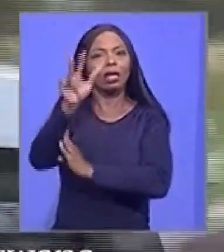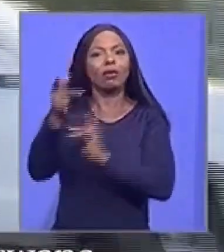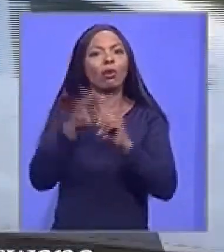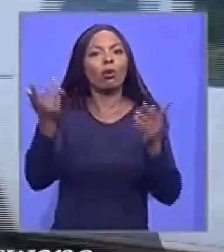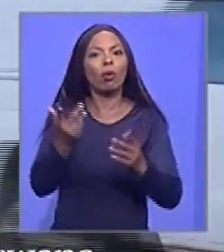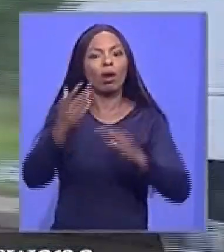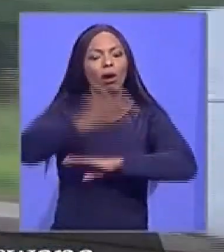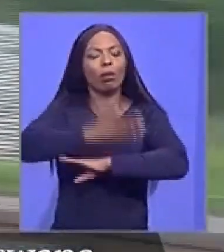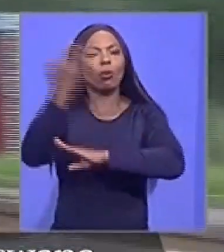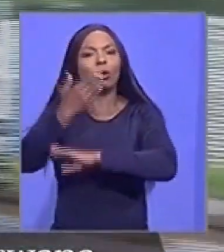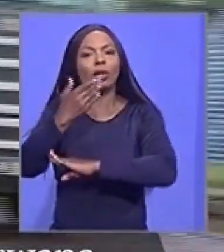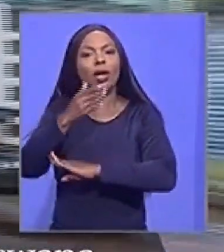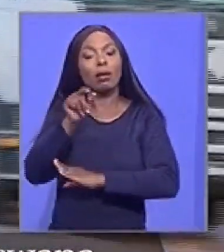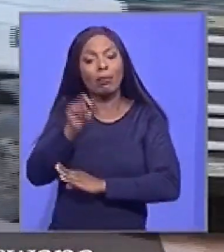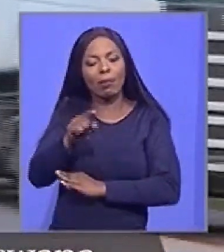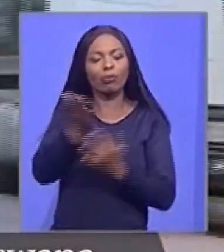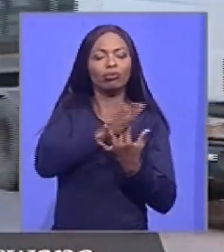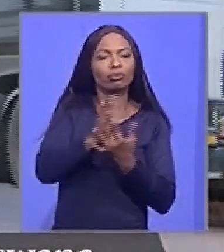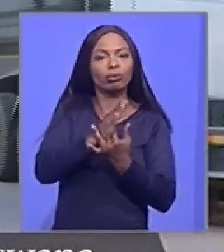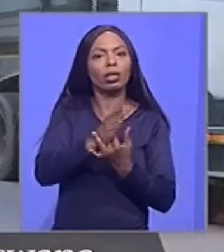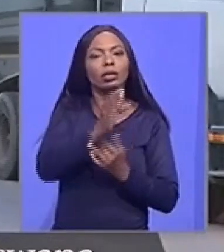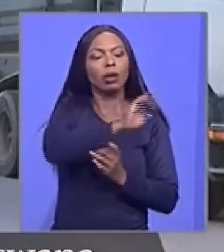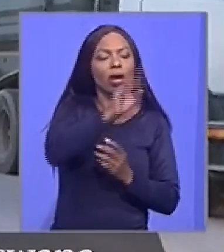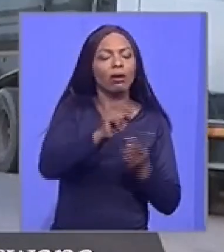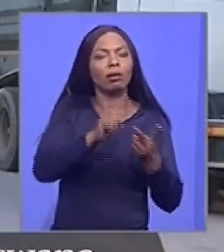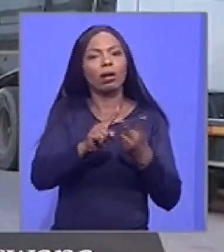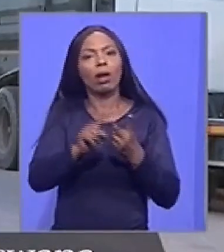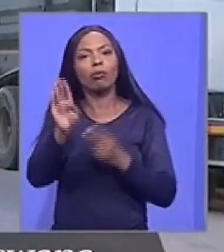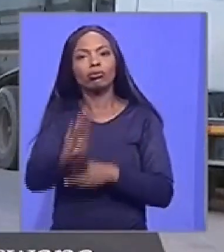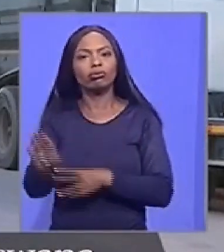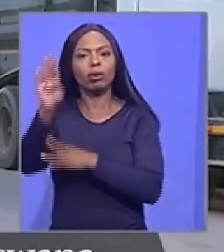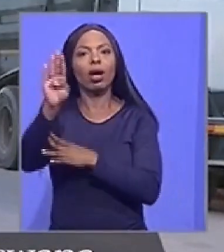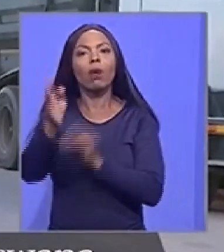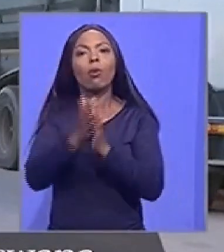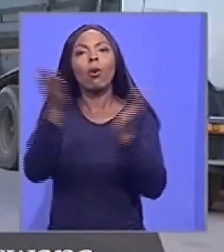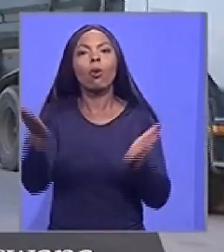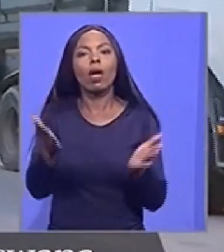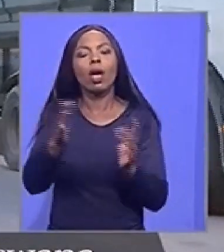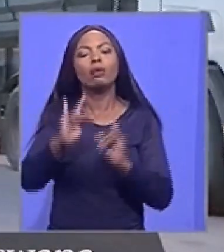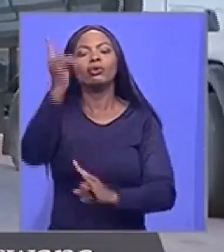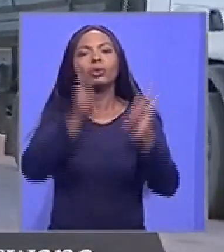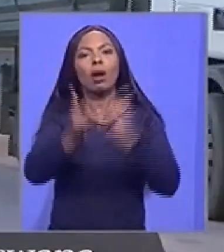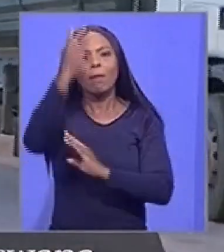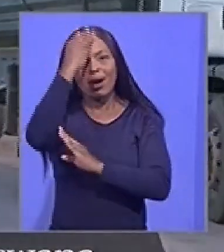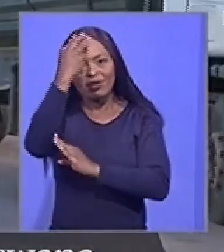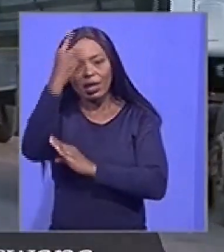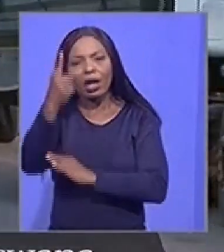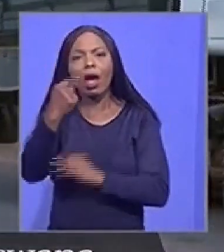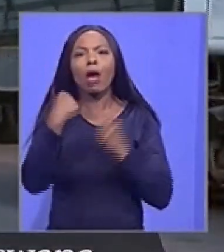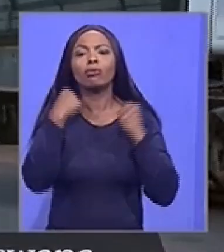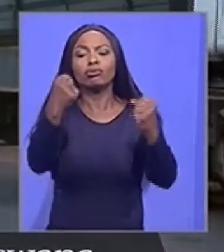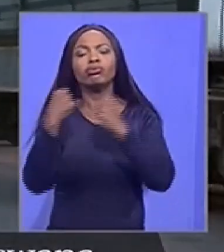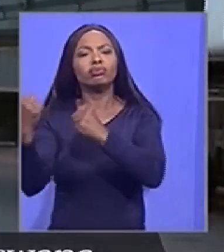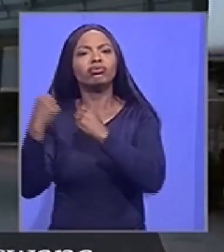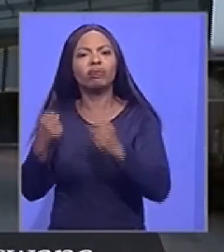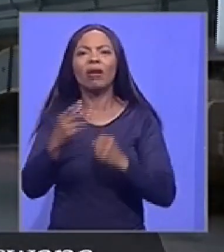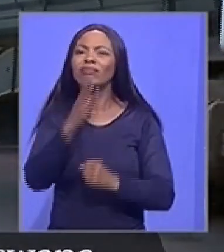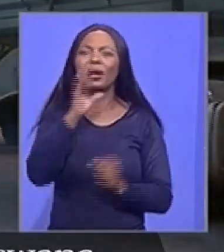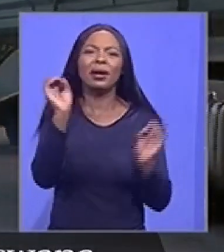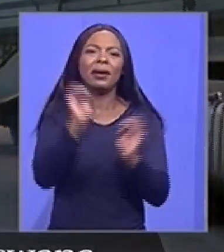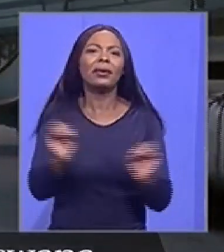bodareng ya Ramatlabama o ya ko toropong ya Mahikeng lo ena ba iponela gore ga go dikoloi tse e leng gore di tswa ka ko nageng mo nageng ya rona